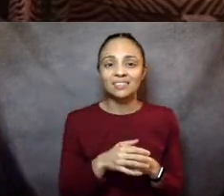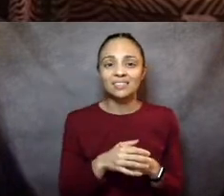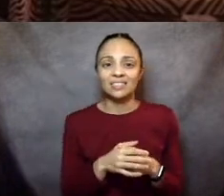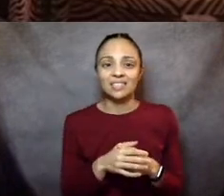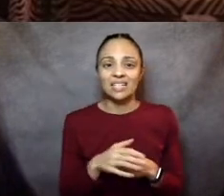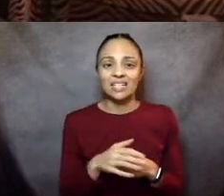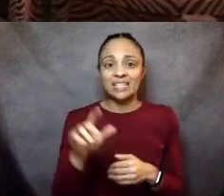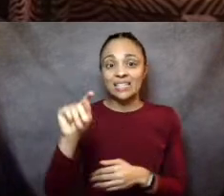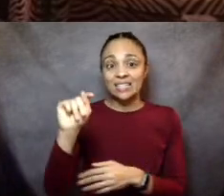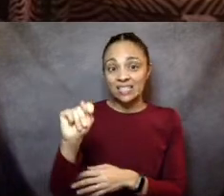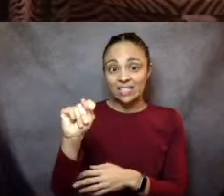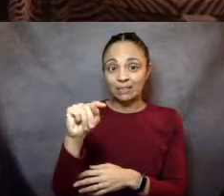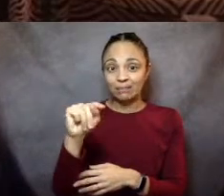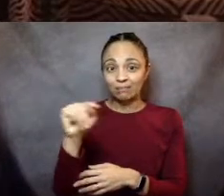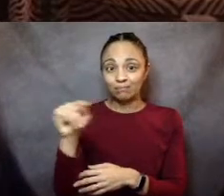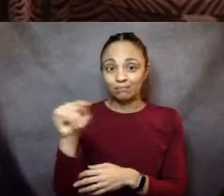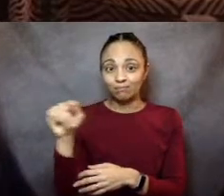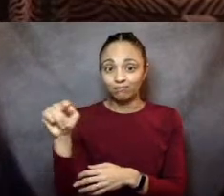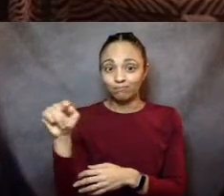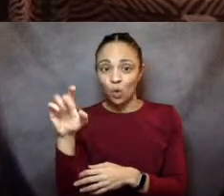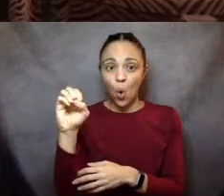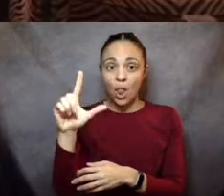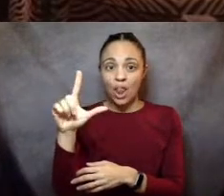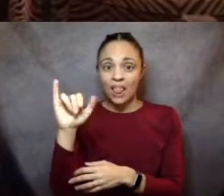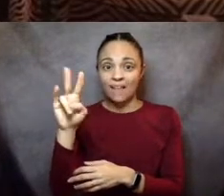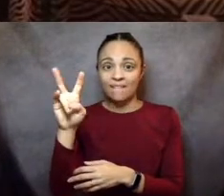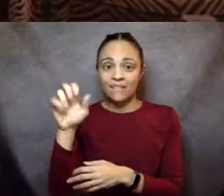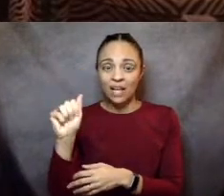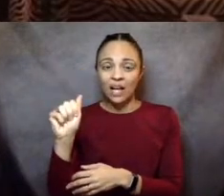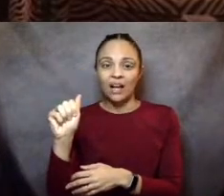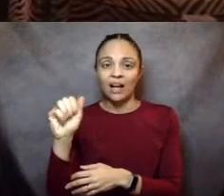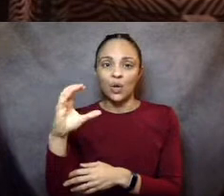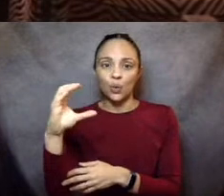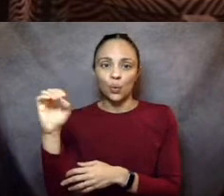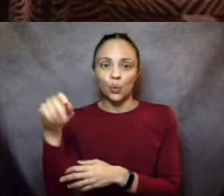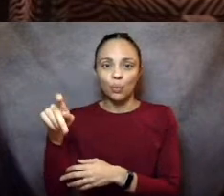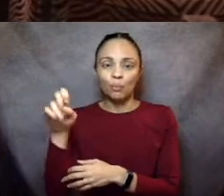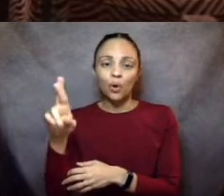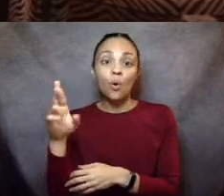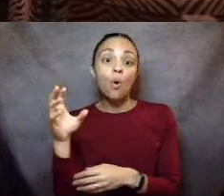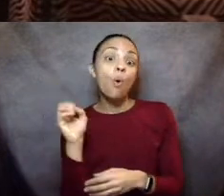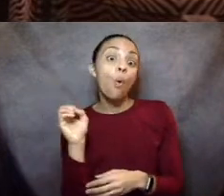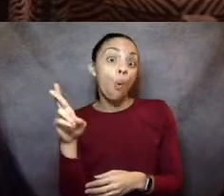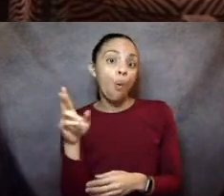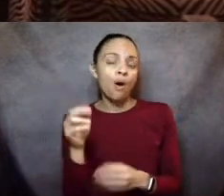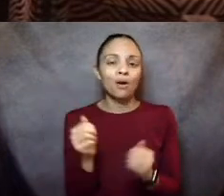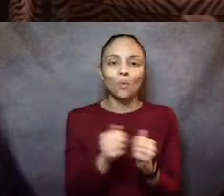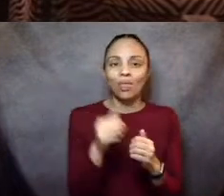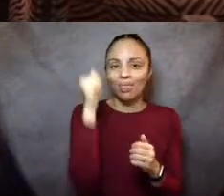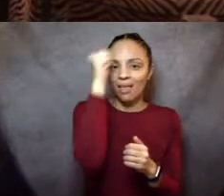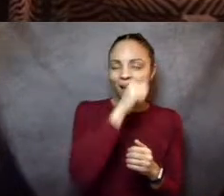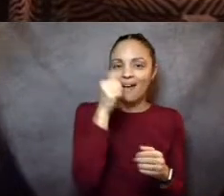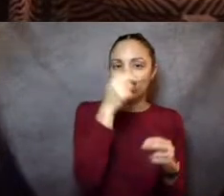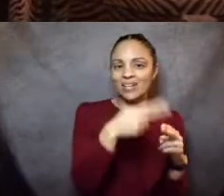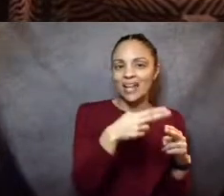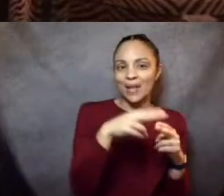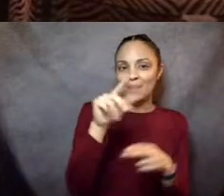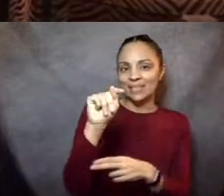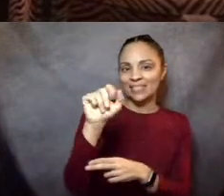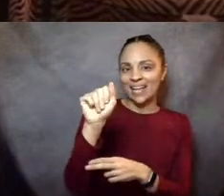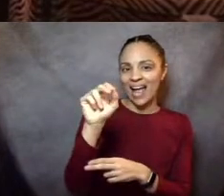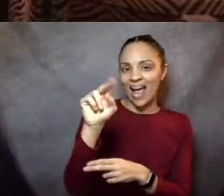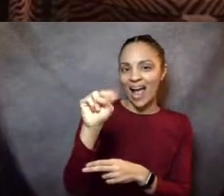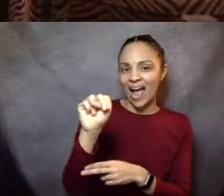Cooper if you need her to be. Or Tandy, the little girl, vivacious and full of